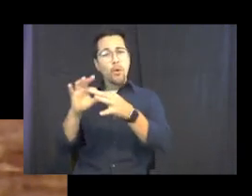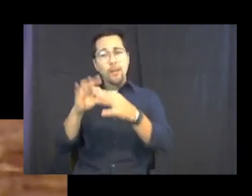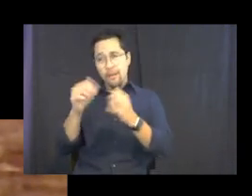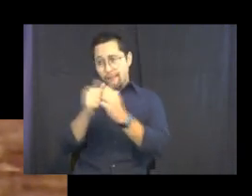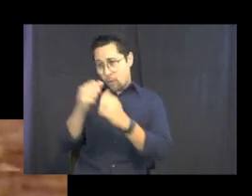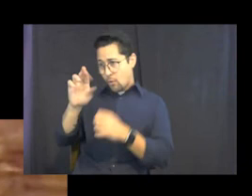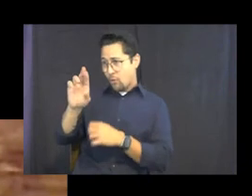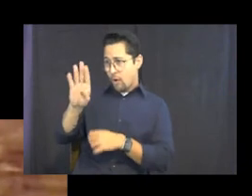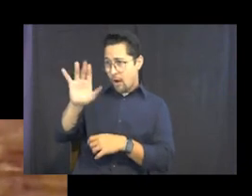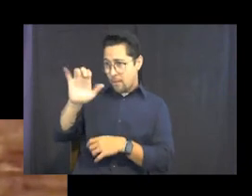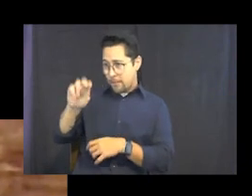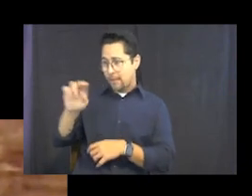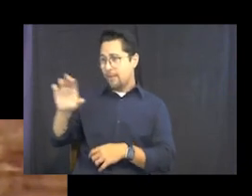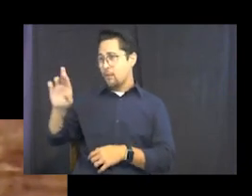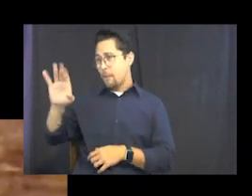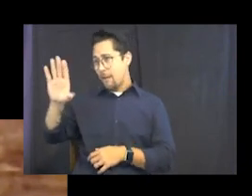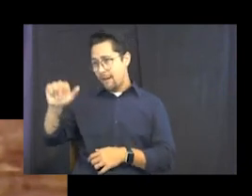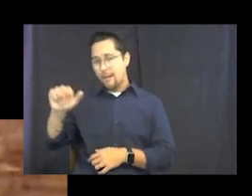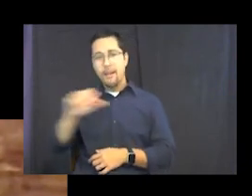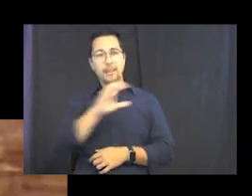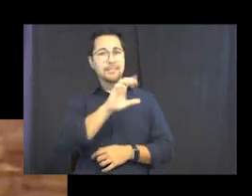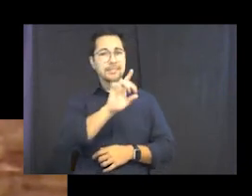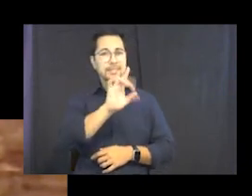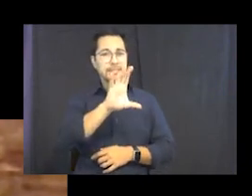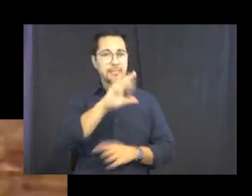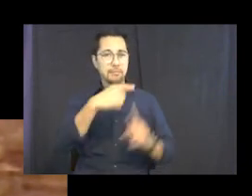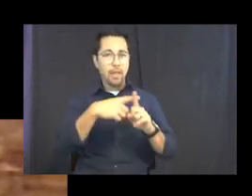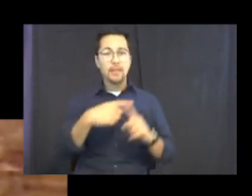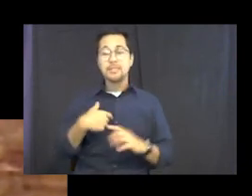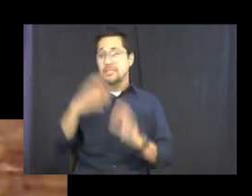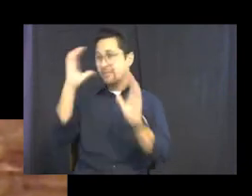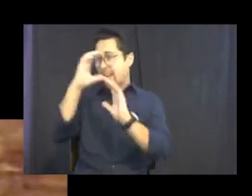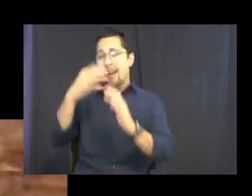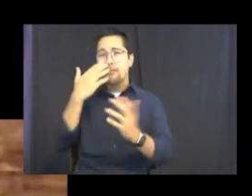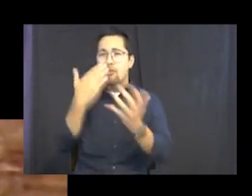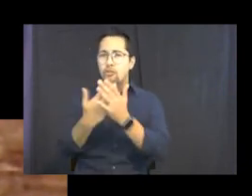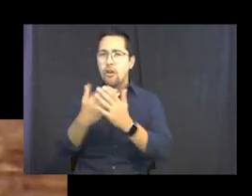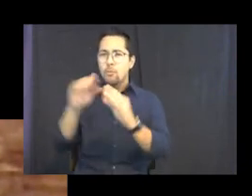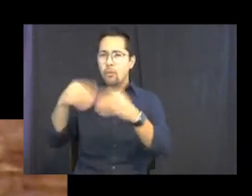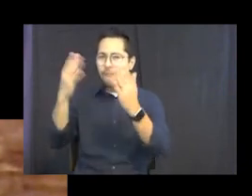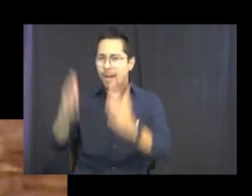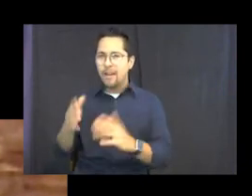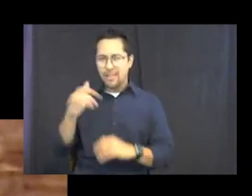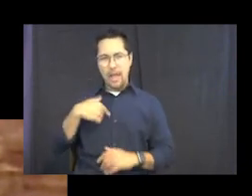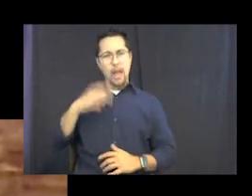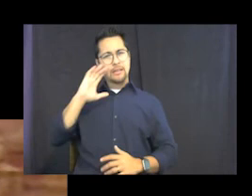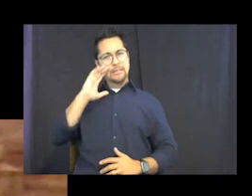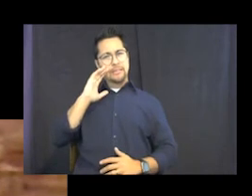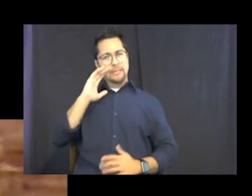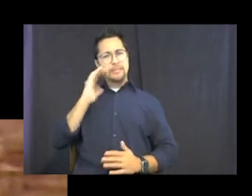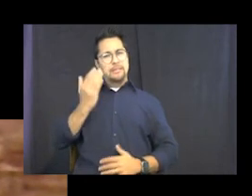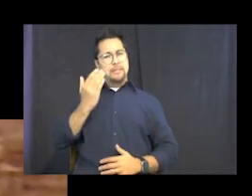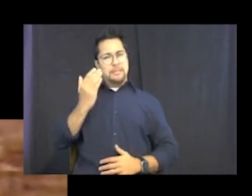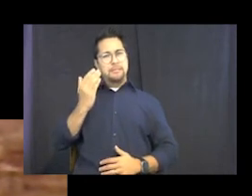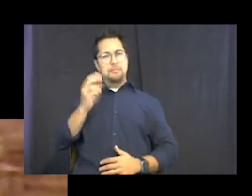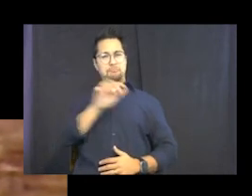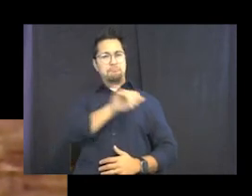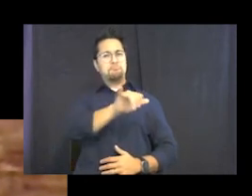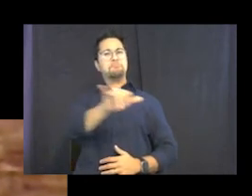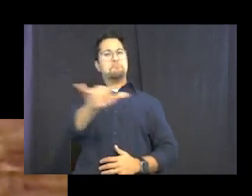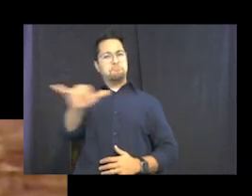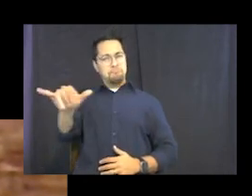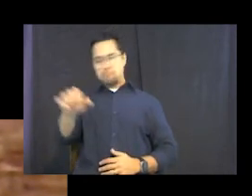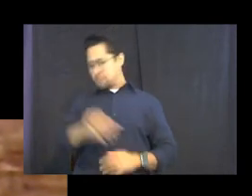Robin and Rebecca, and then CDC Plus for Sarah, is locating suitable providers. That seems to be the common denominator for